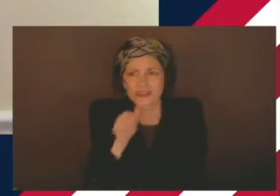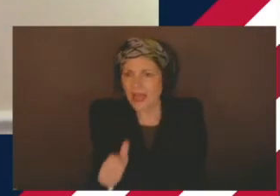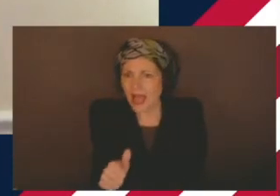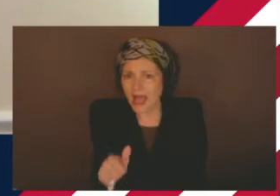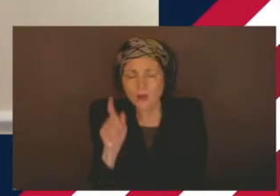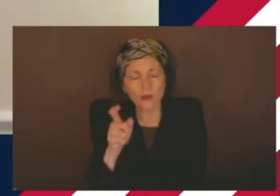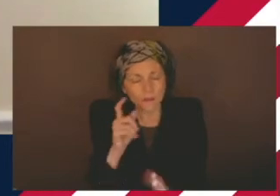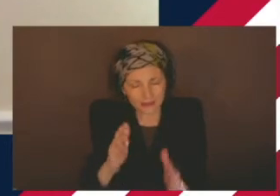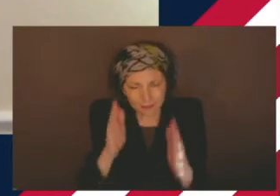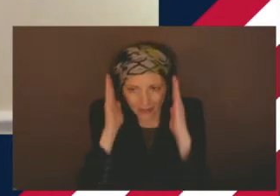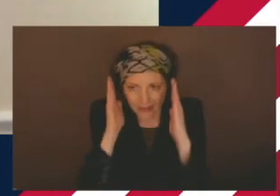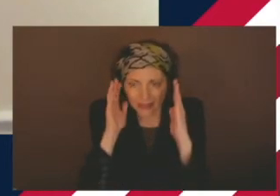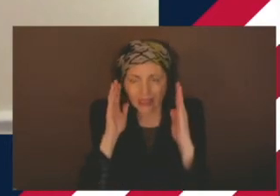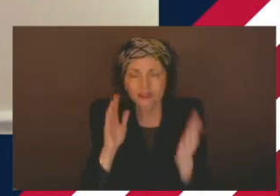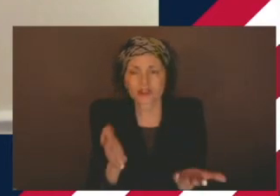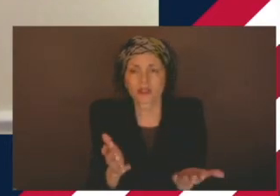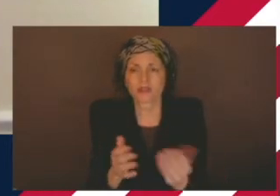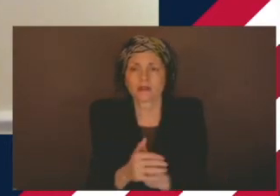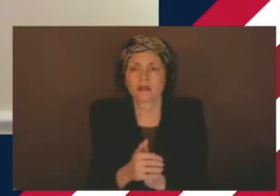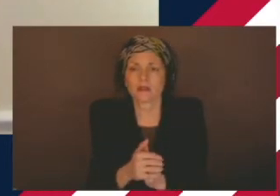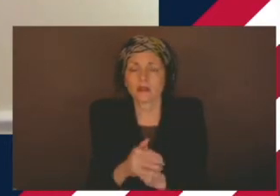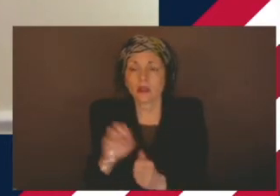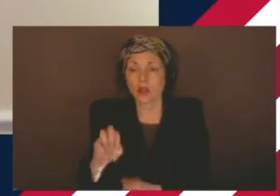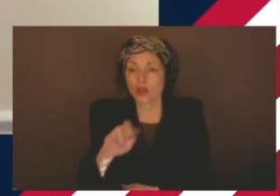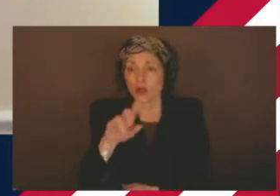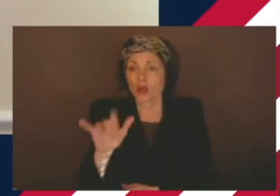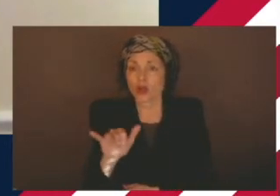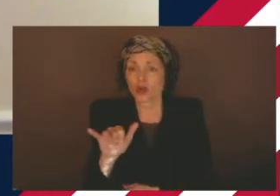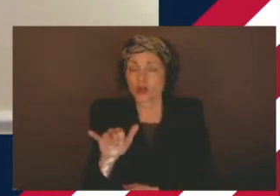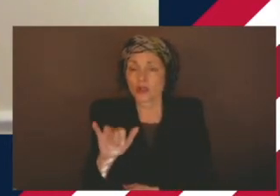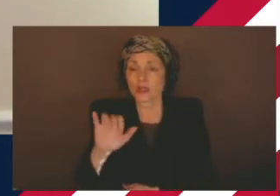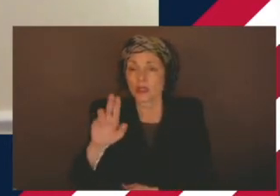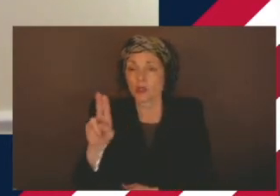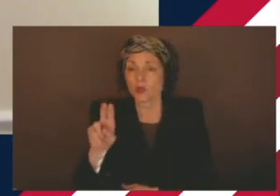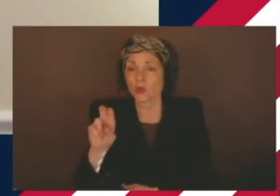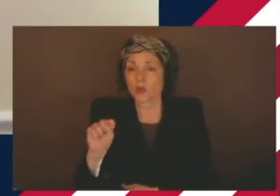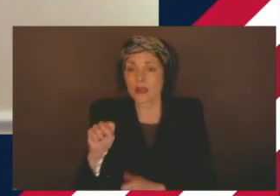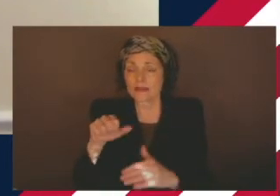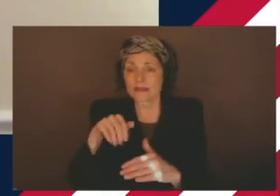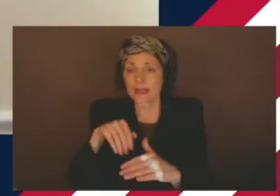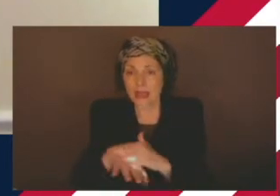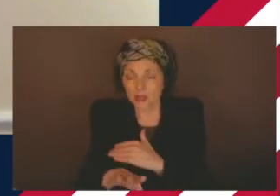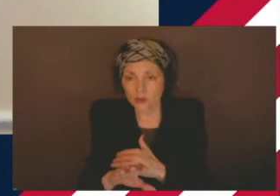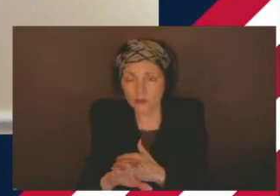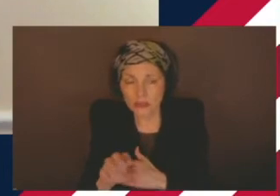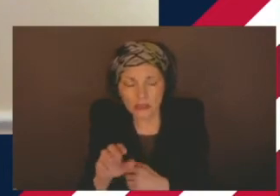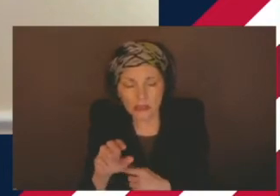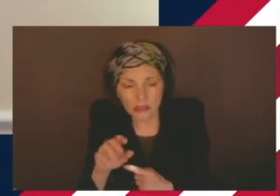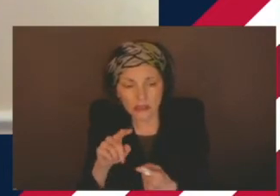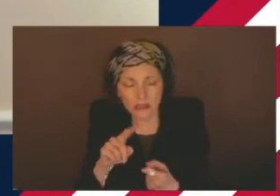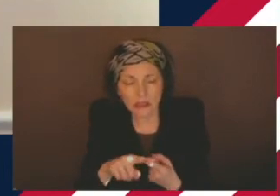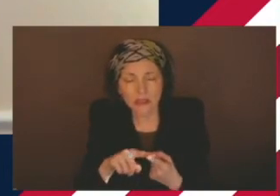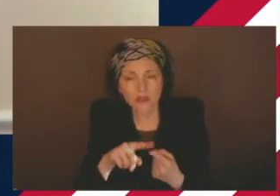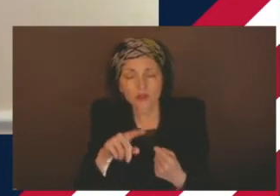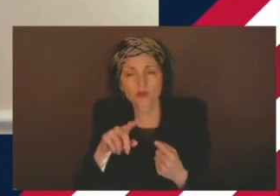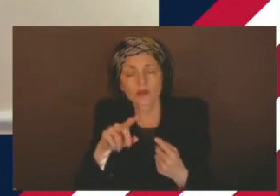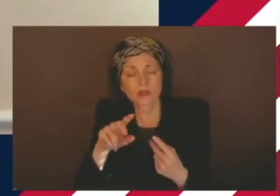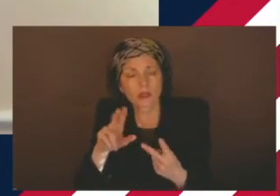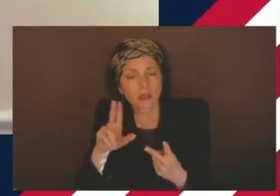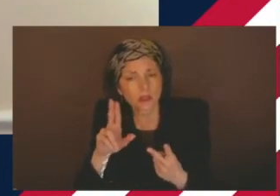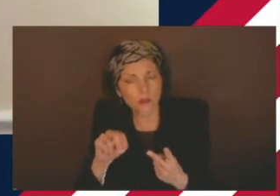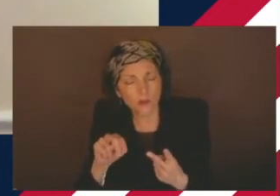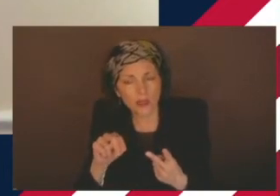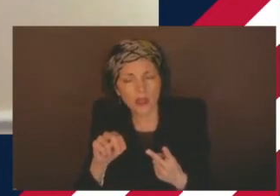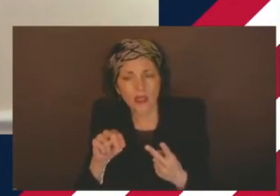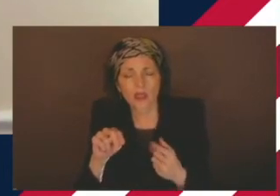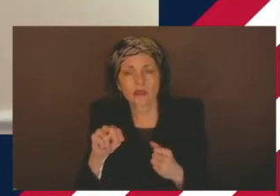home. Early US re-entry into the WHO, the Paris Climate Accord, the UN Compact on